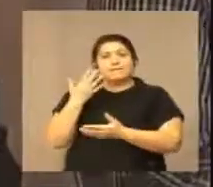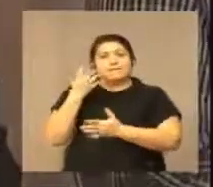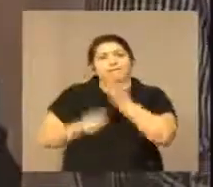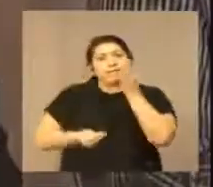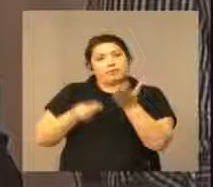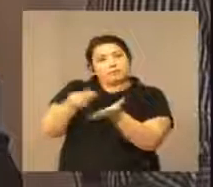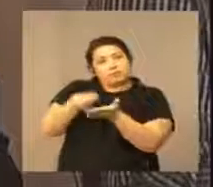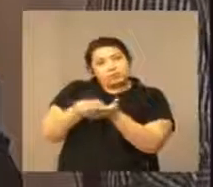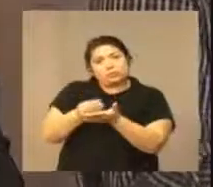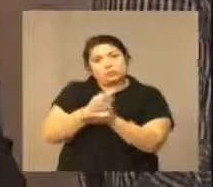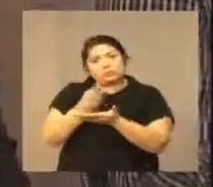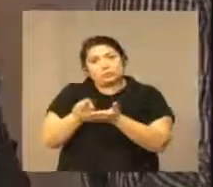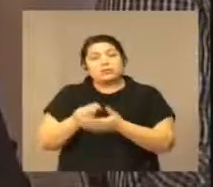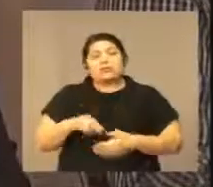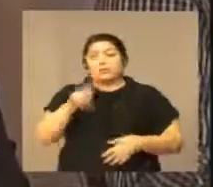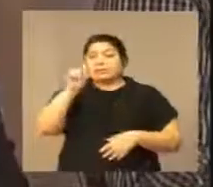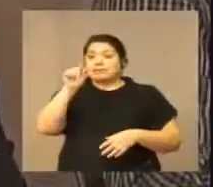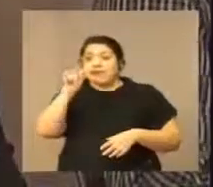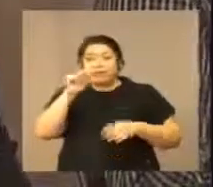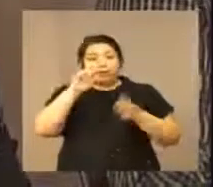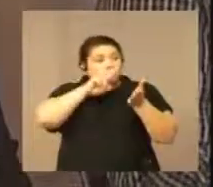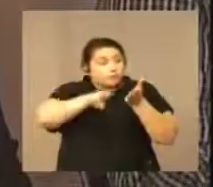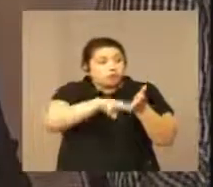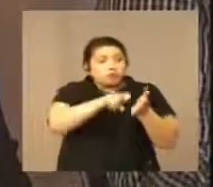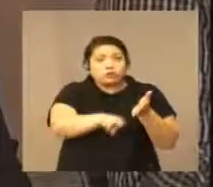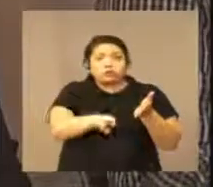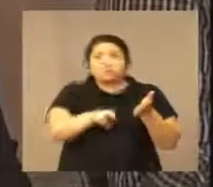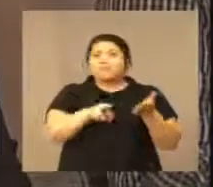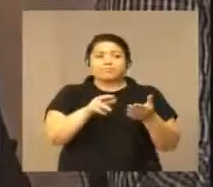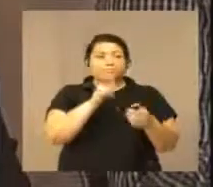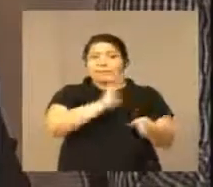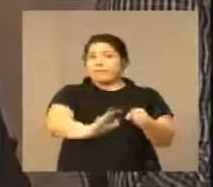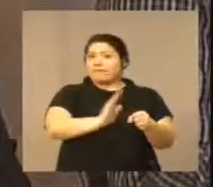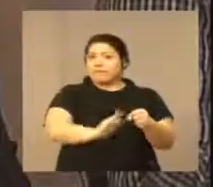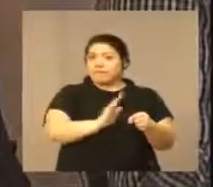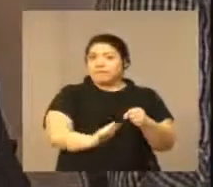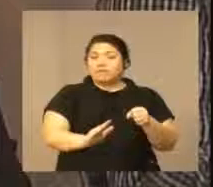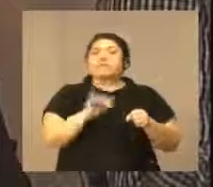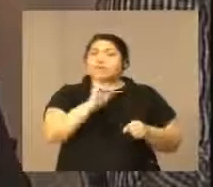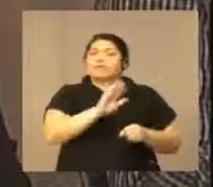lack of data that is available. So that plays a big part on